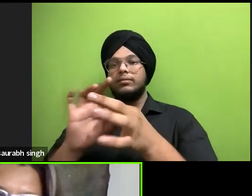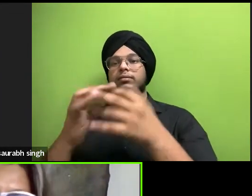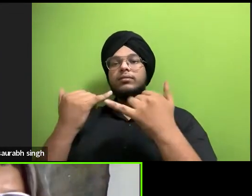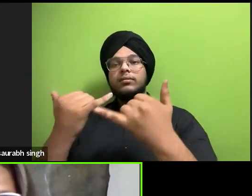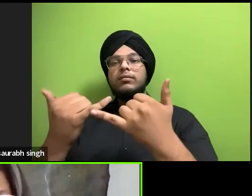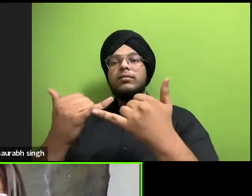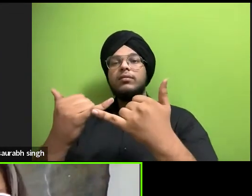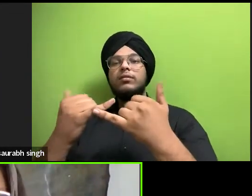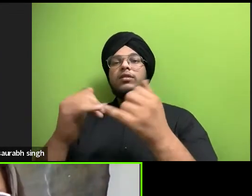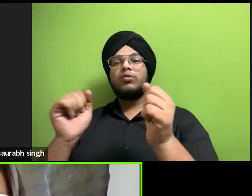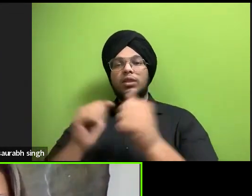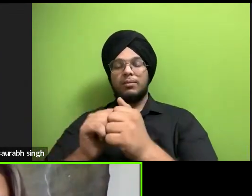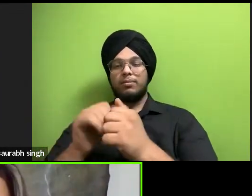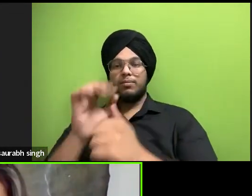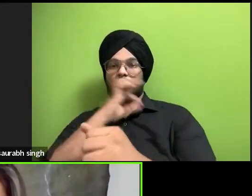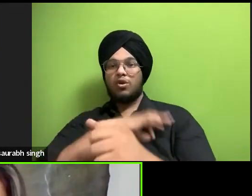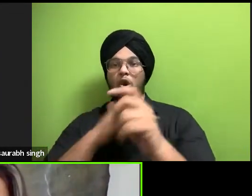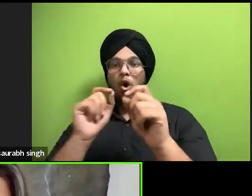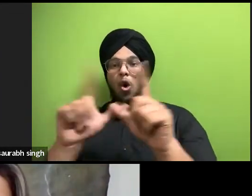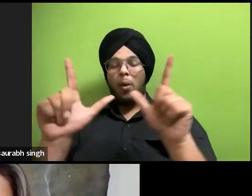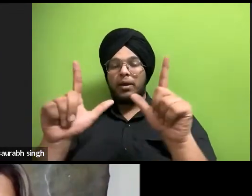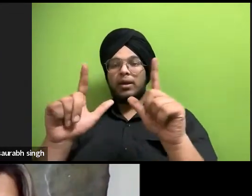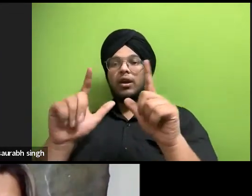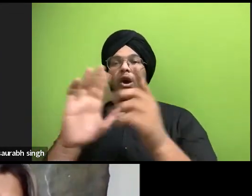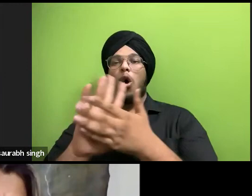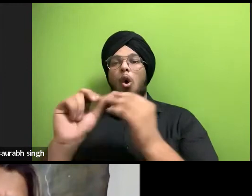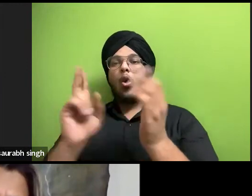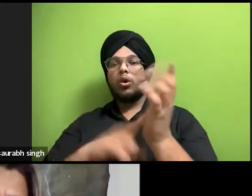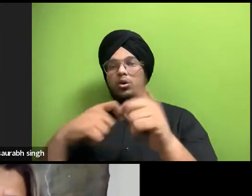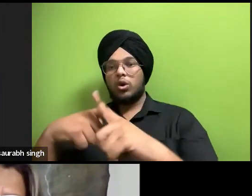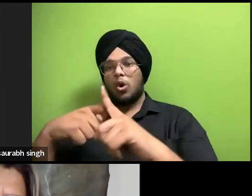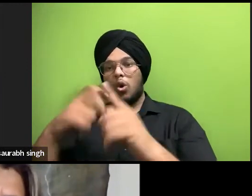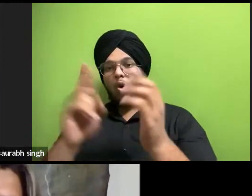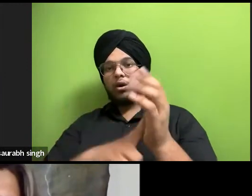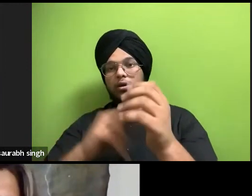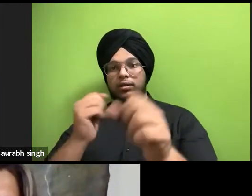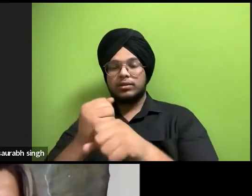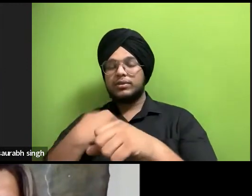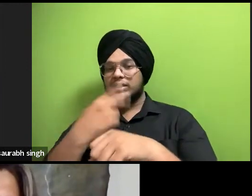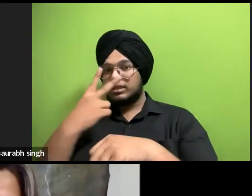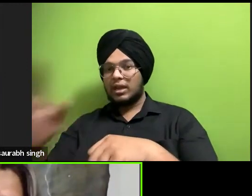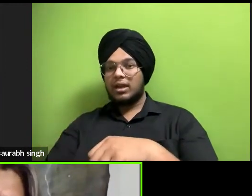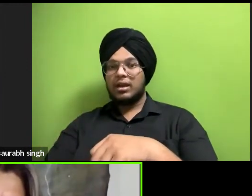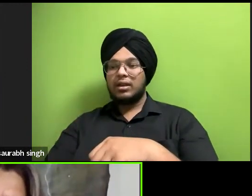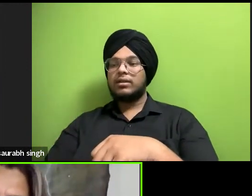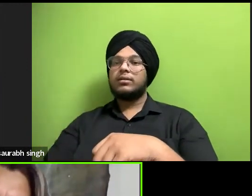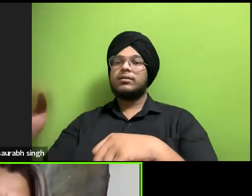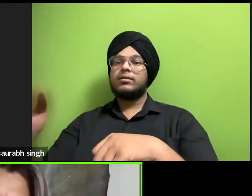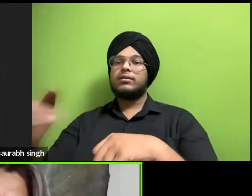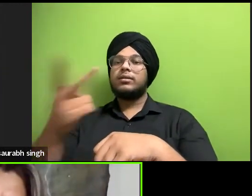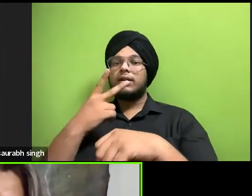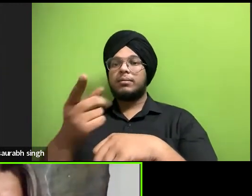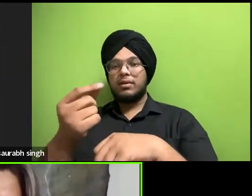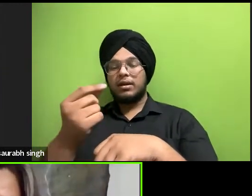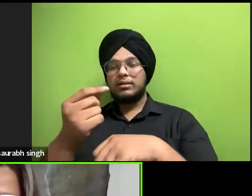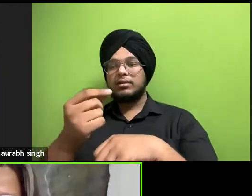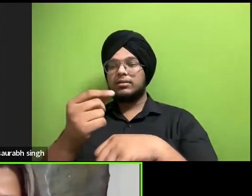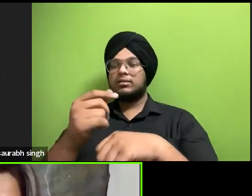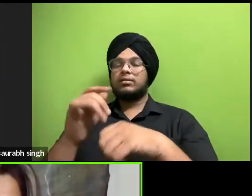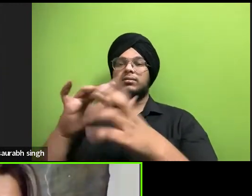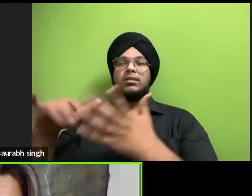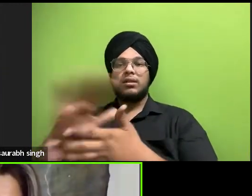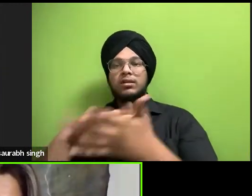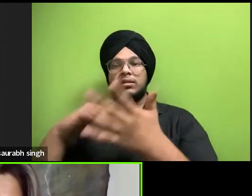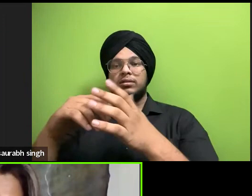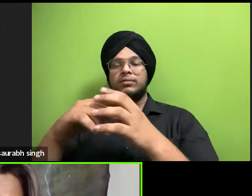with the borders open in Hong Kong, we've seen a significant rise in mainland audiences coming